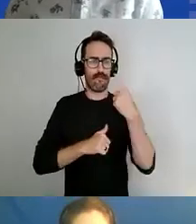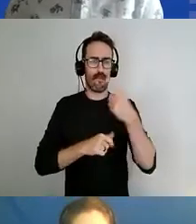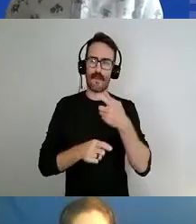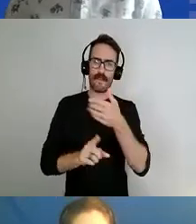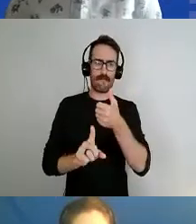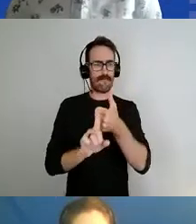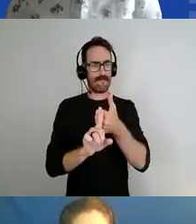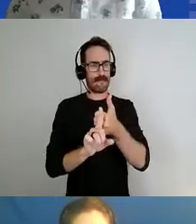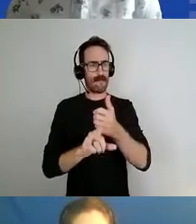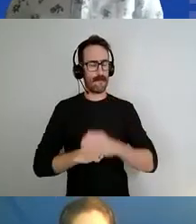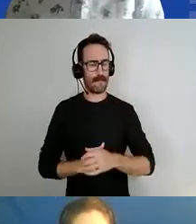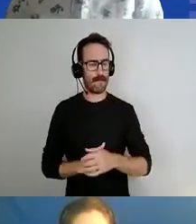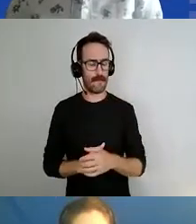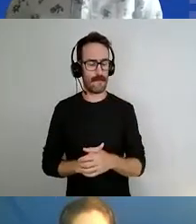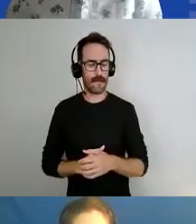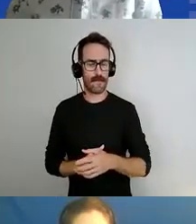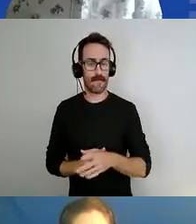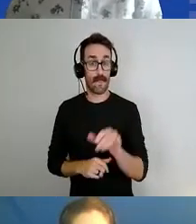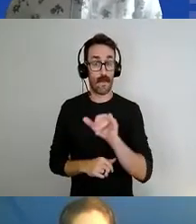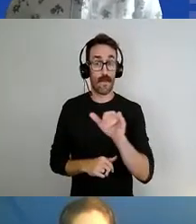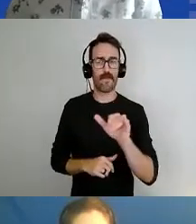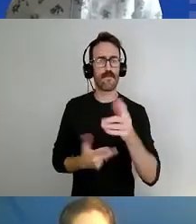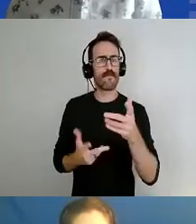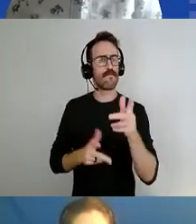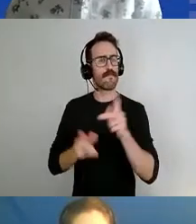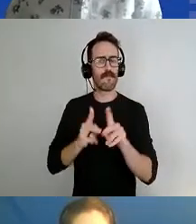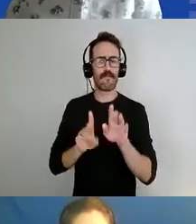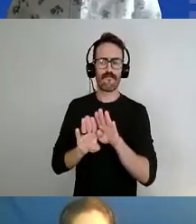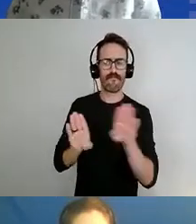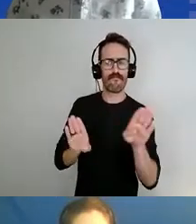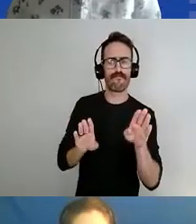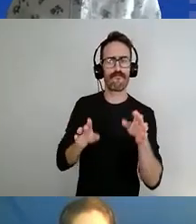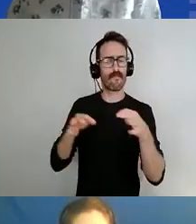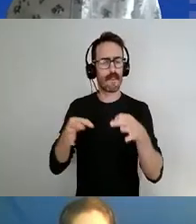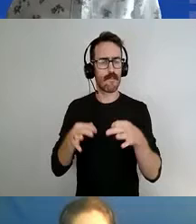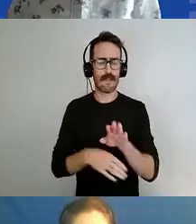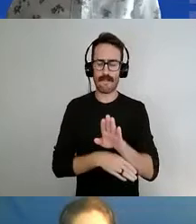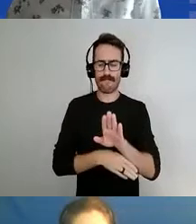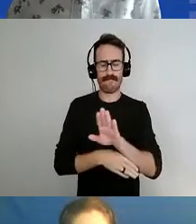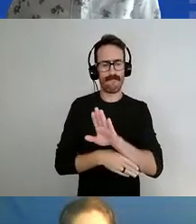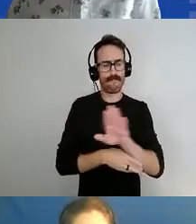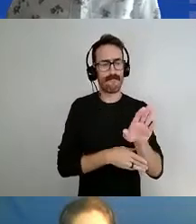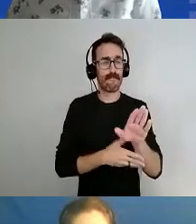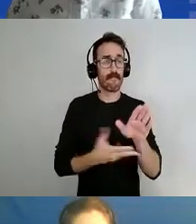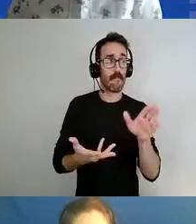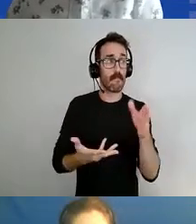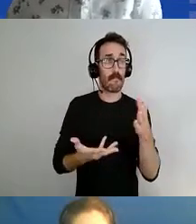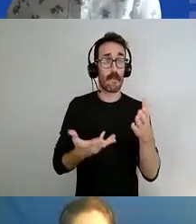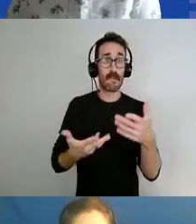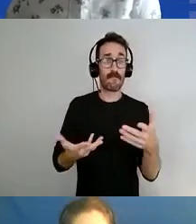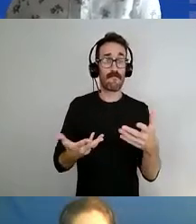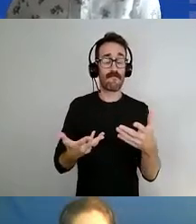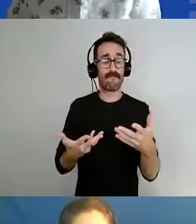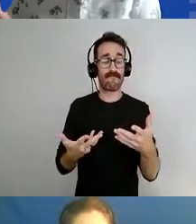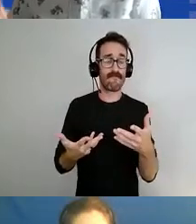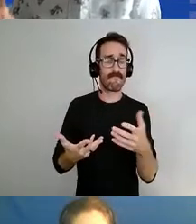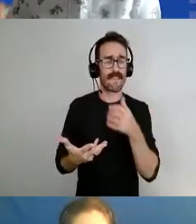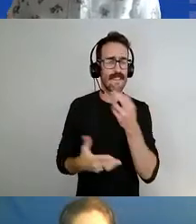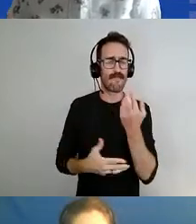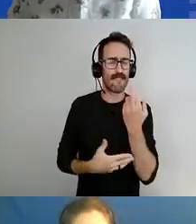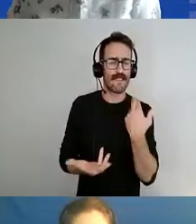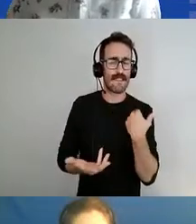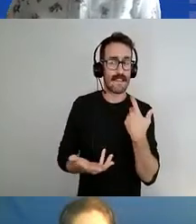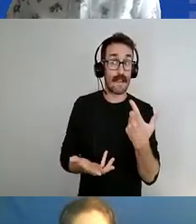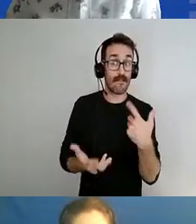And there was also some expression of the sentiment that people didn't necessarily realize exactly what they were signing